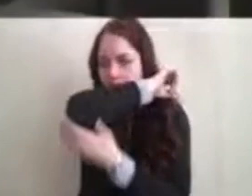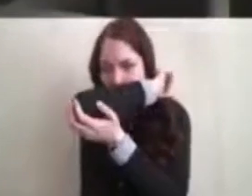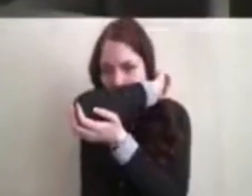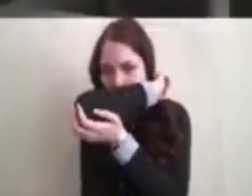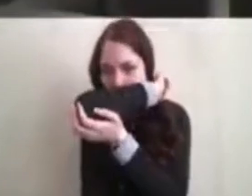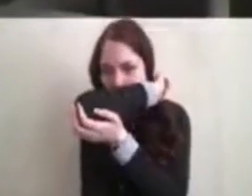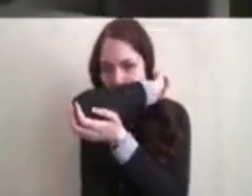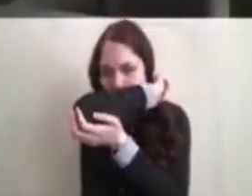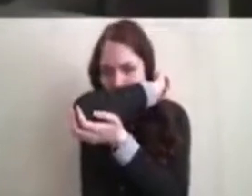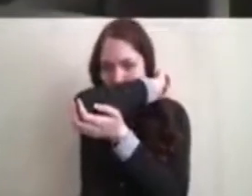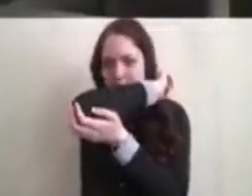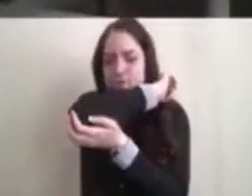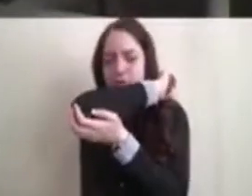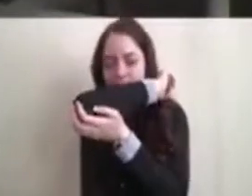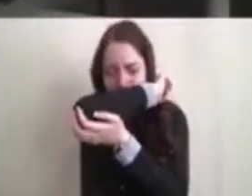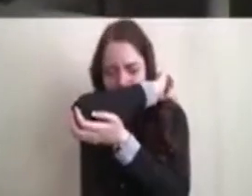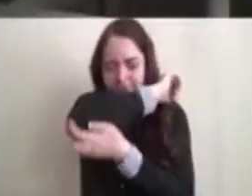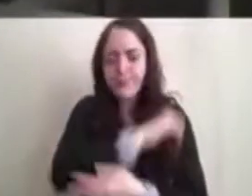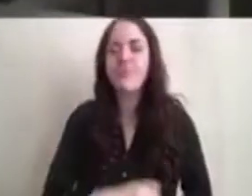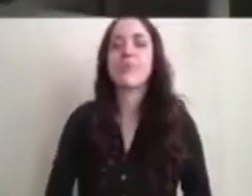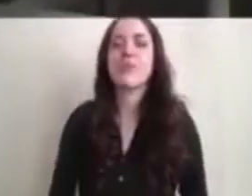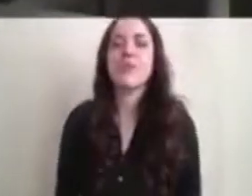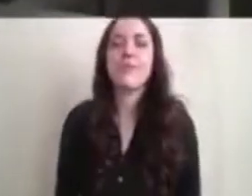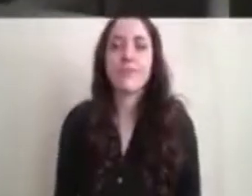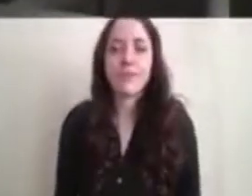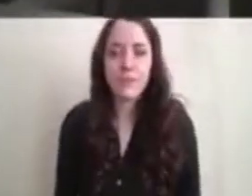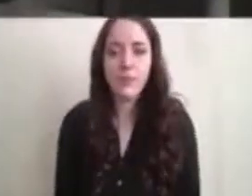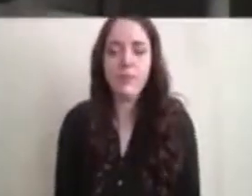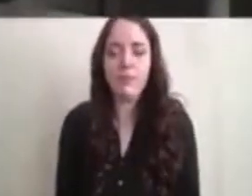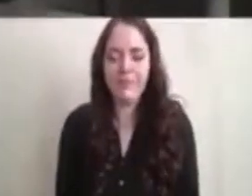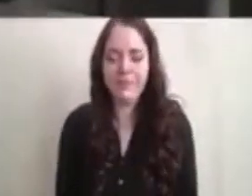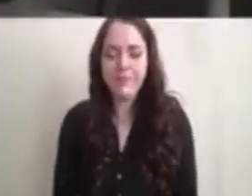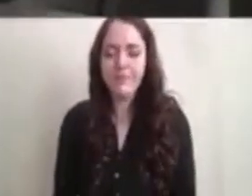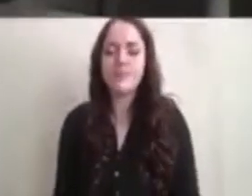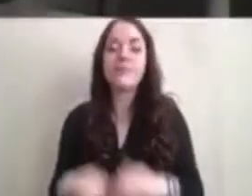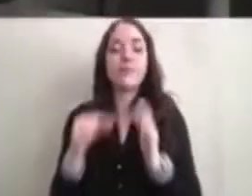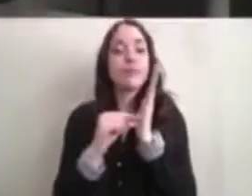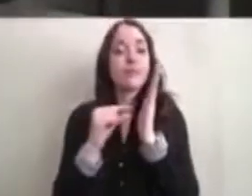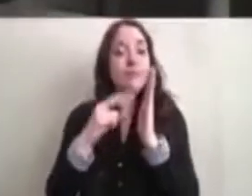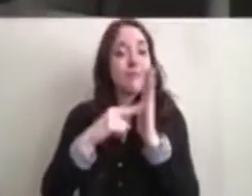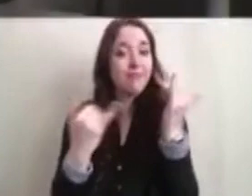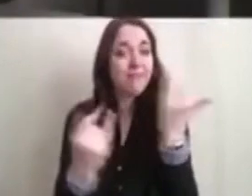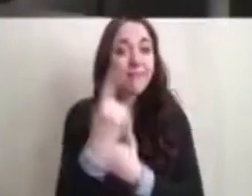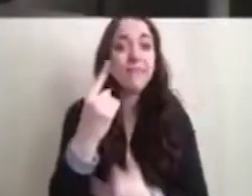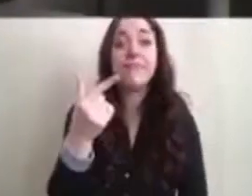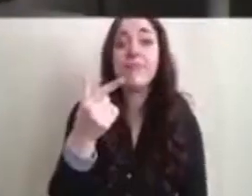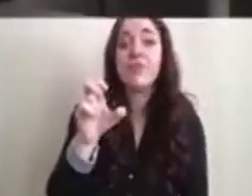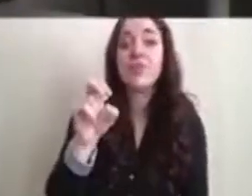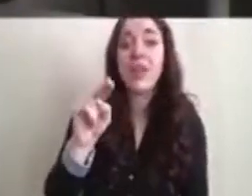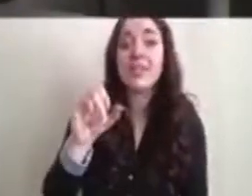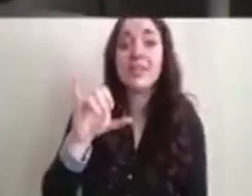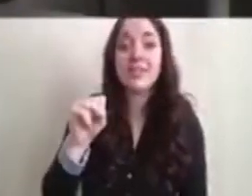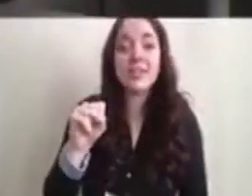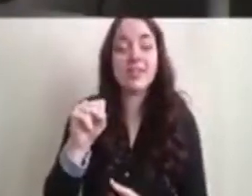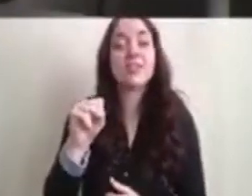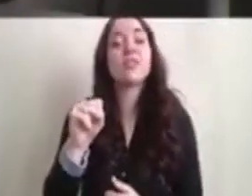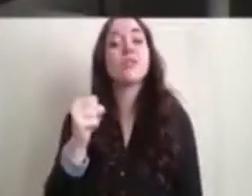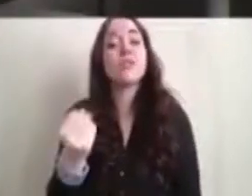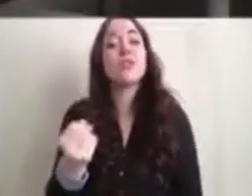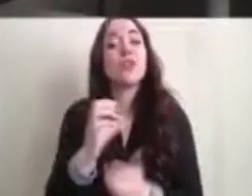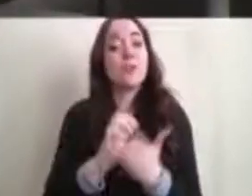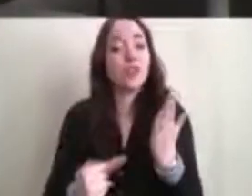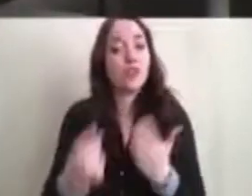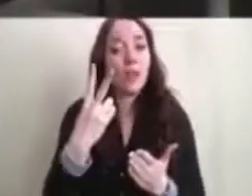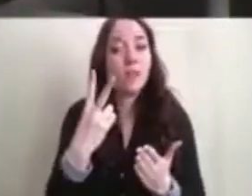The Lord said to Abram, "Leave your country, your people, and the home of your parents, and go to a